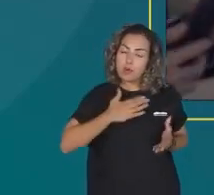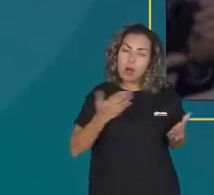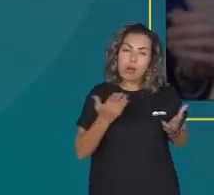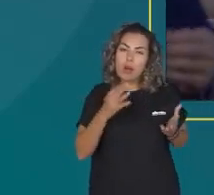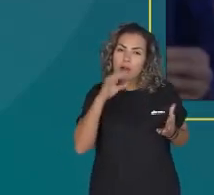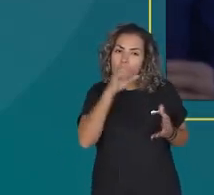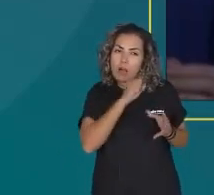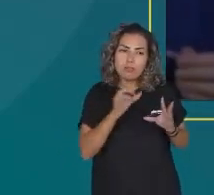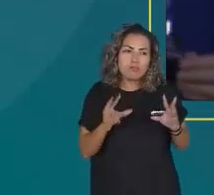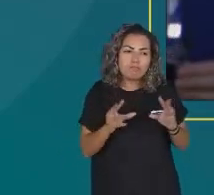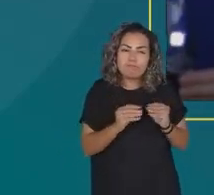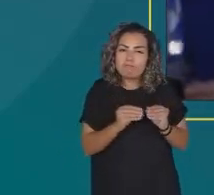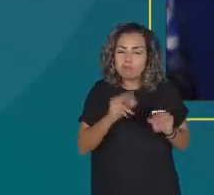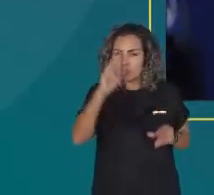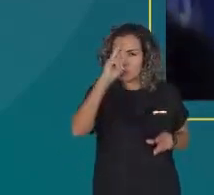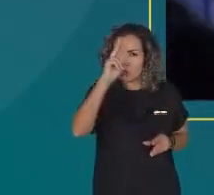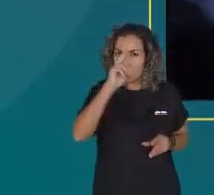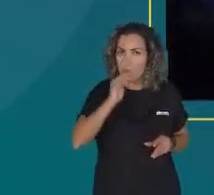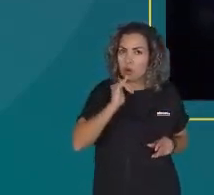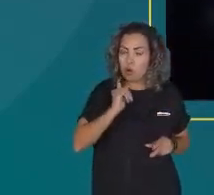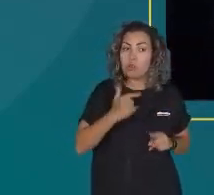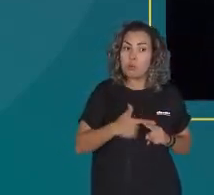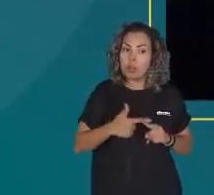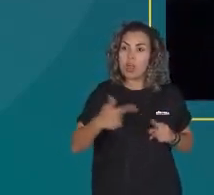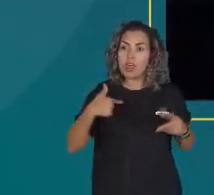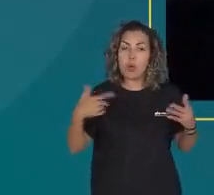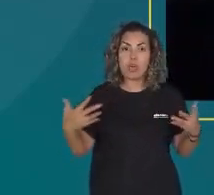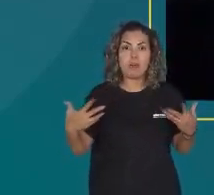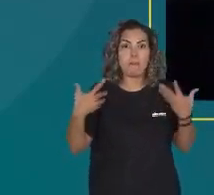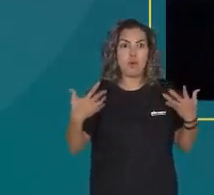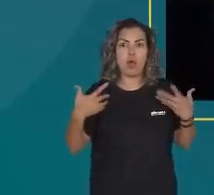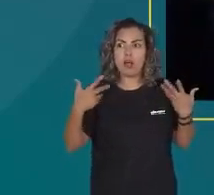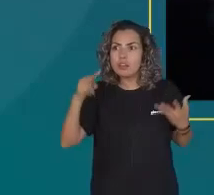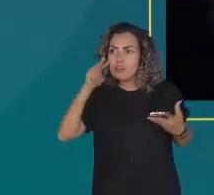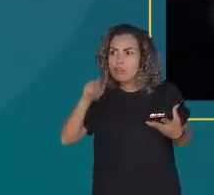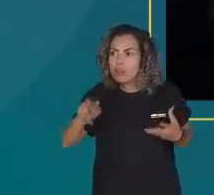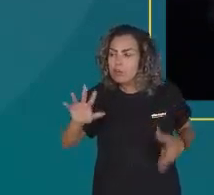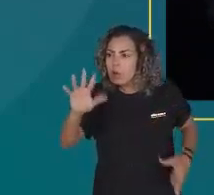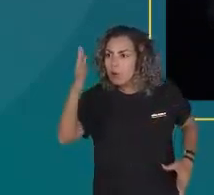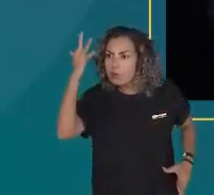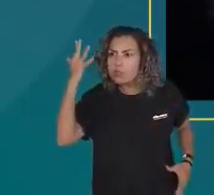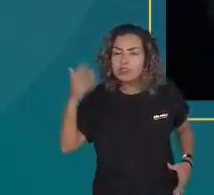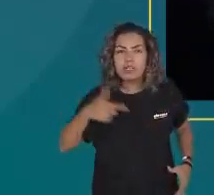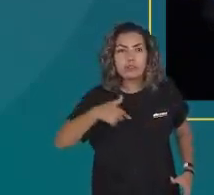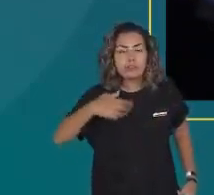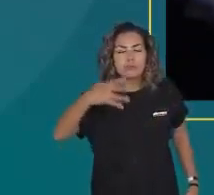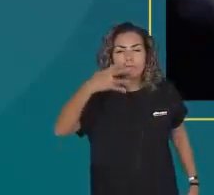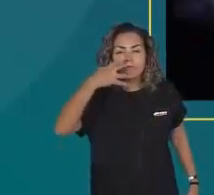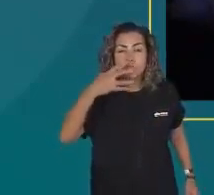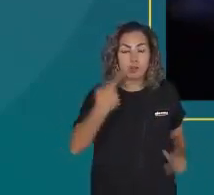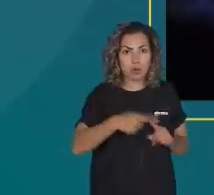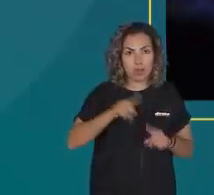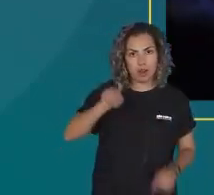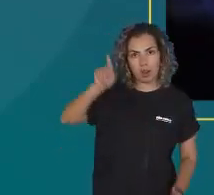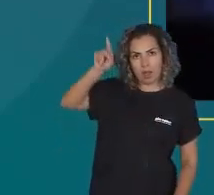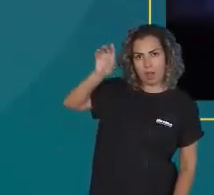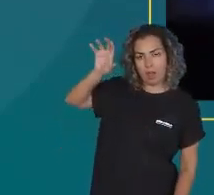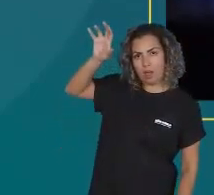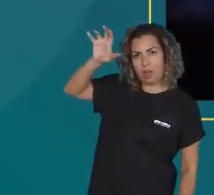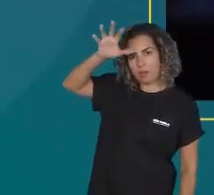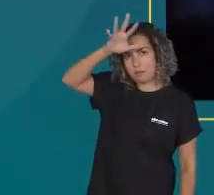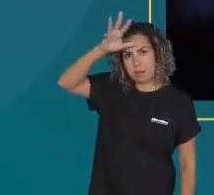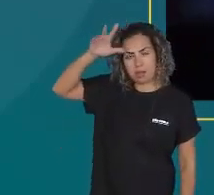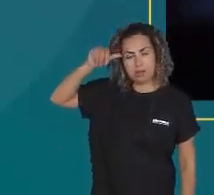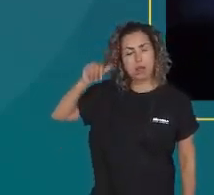so excited to see that case study. You know, the tribal park in Manaus is really about addressing